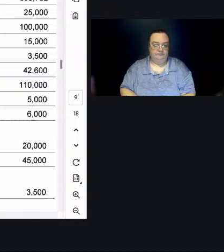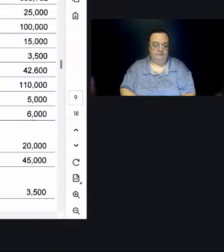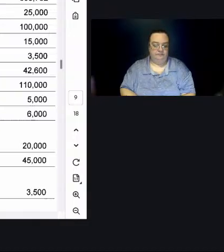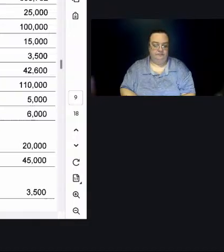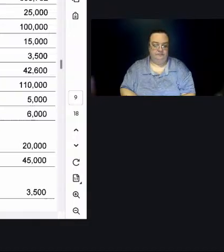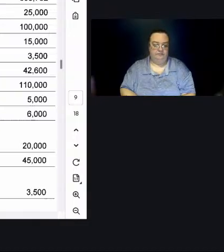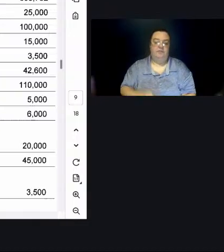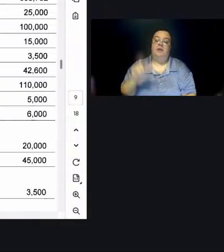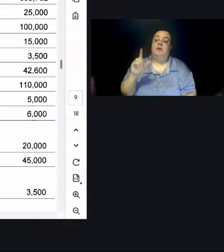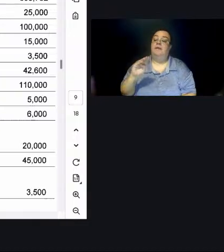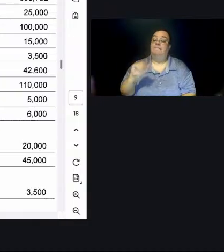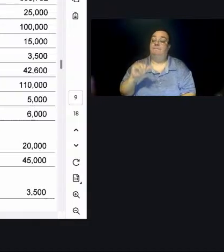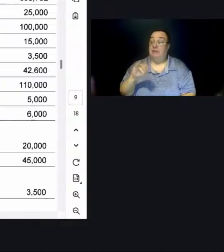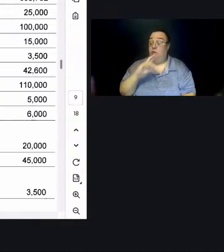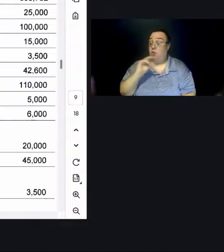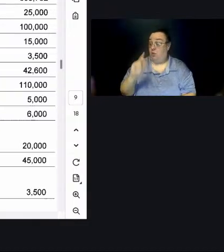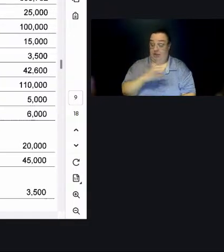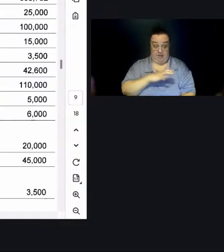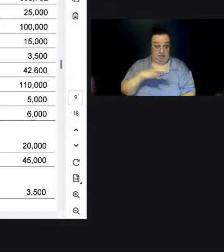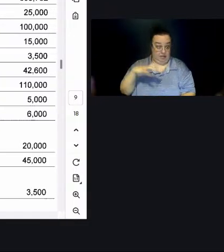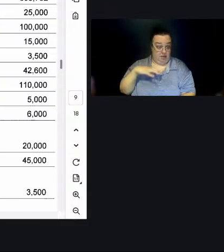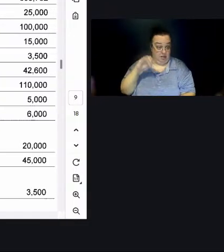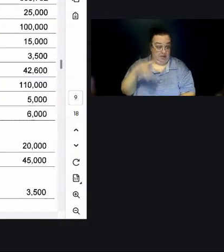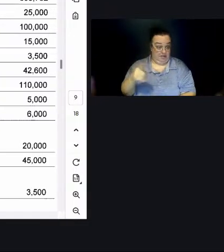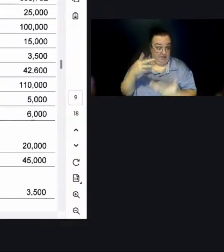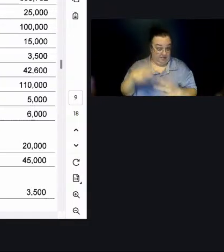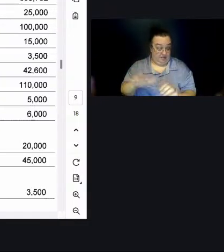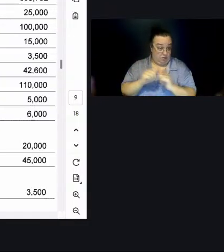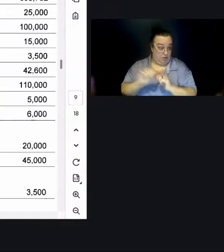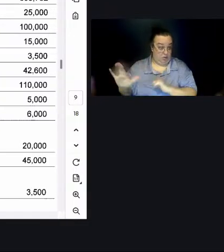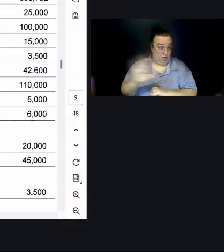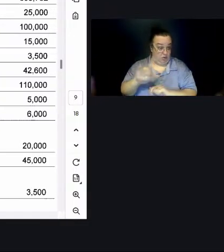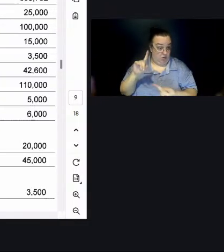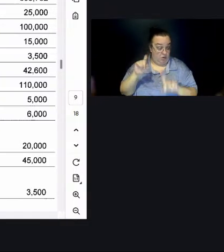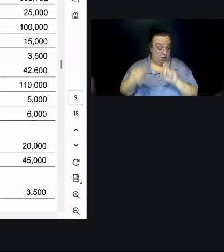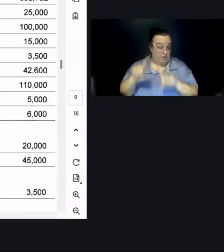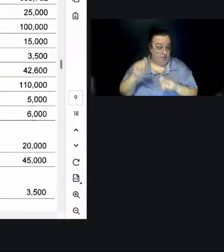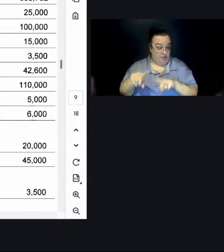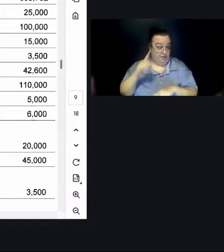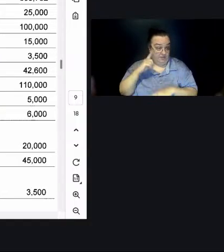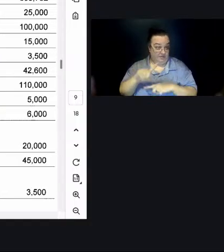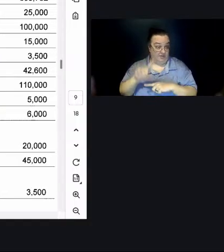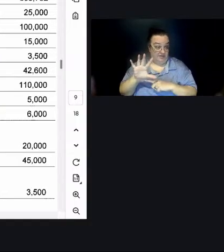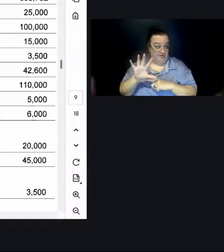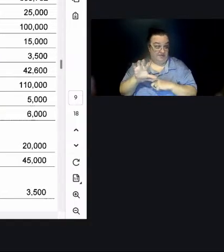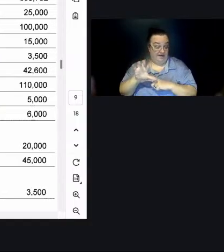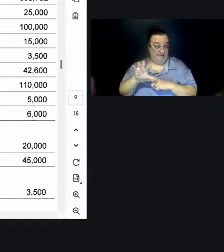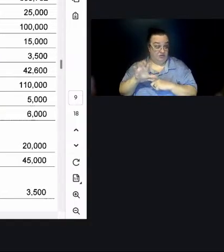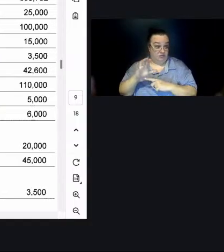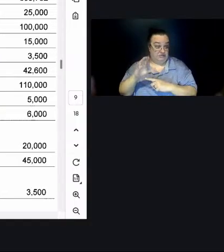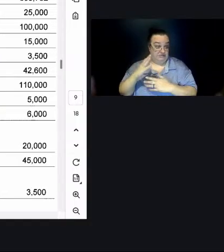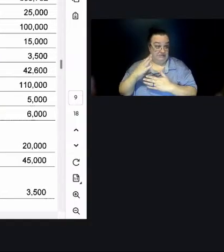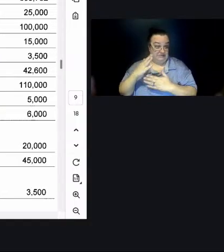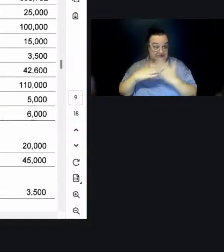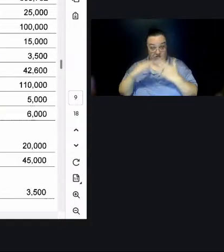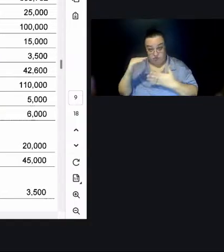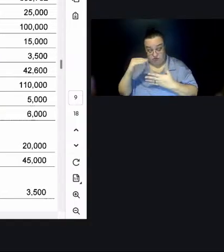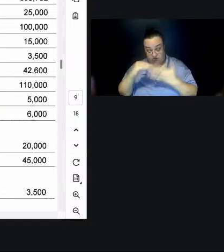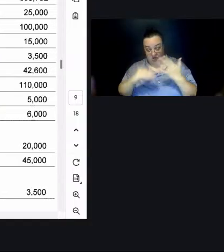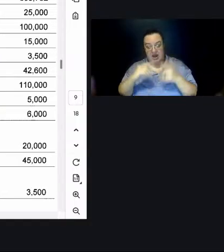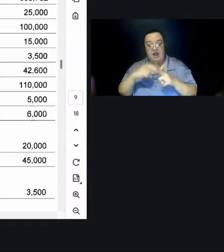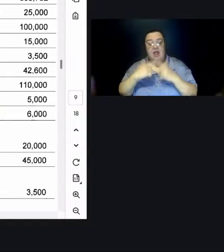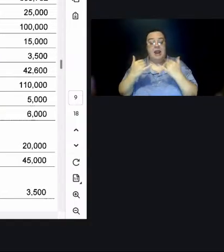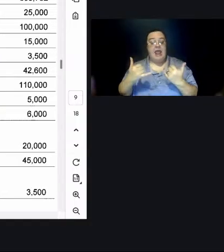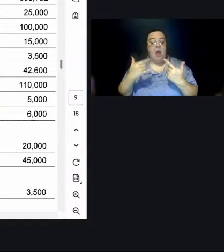All right, council, if you're finished with your questions for the 500 series items, let us turn to